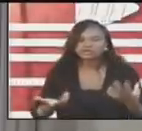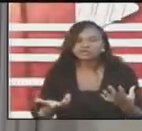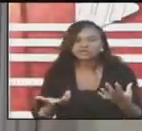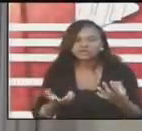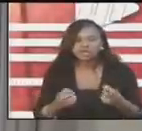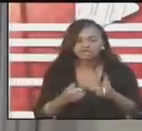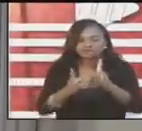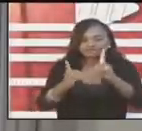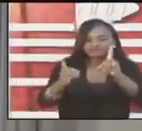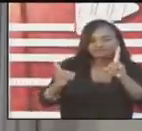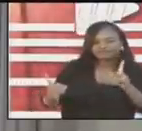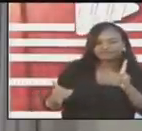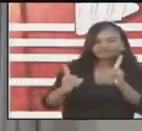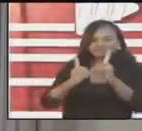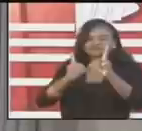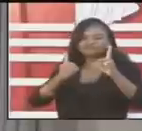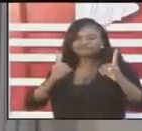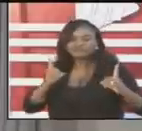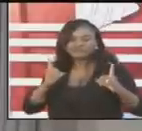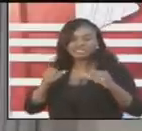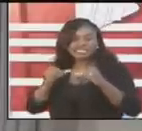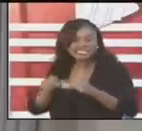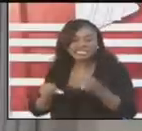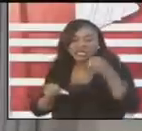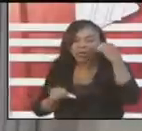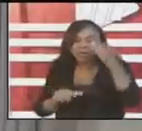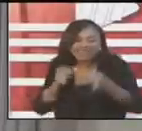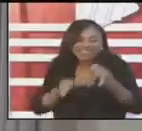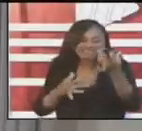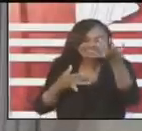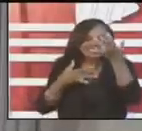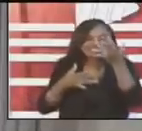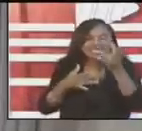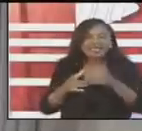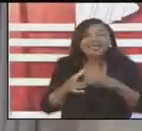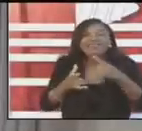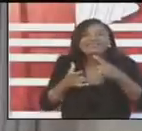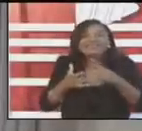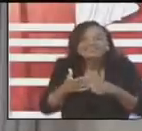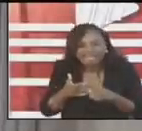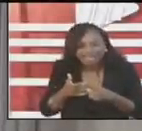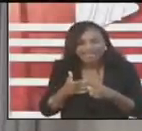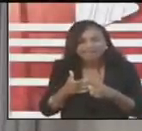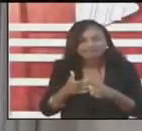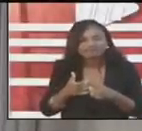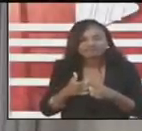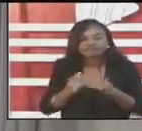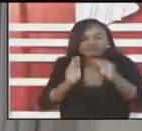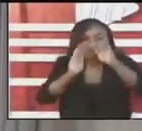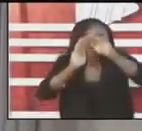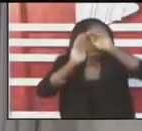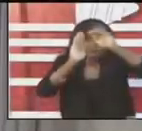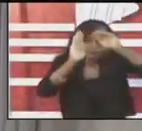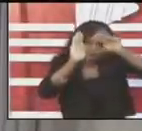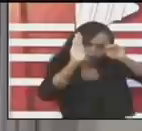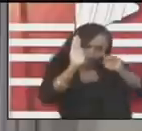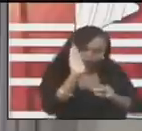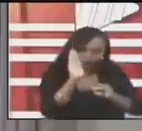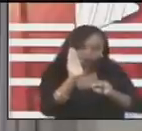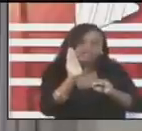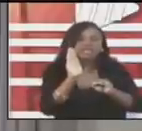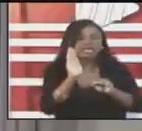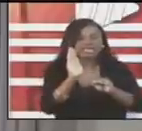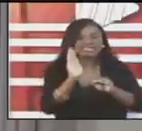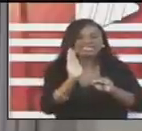social distancing, stay home if you're sick, we can significantly reduce the number of deaths